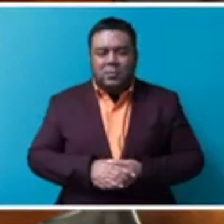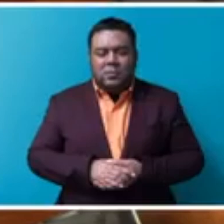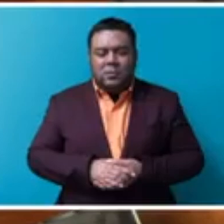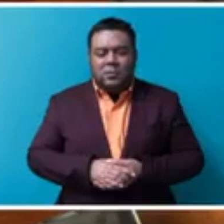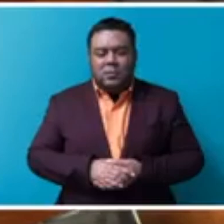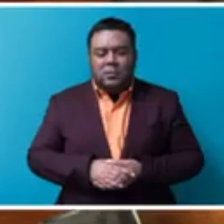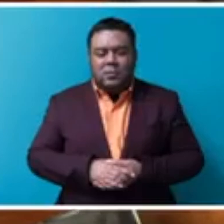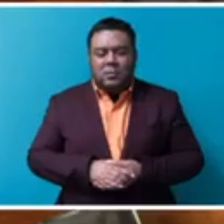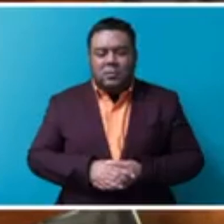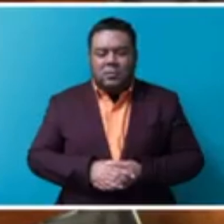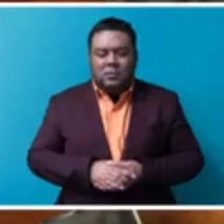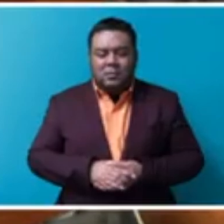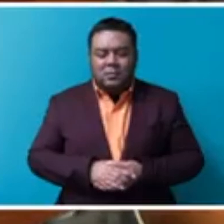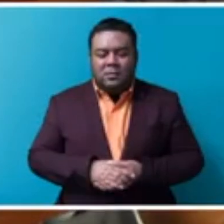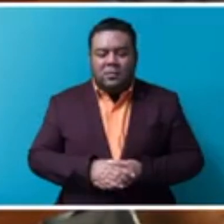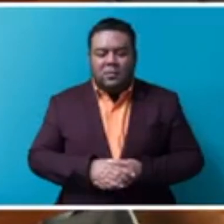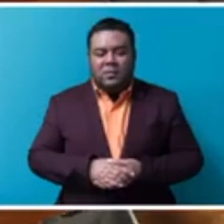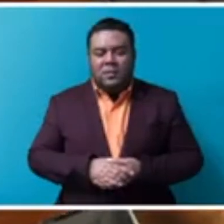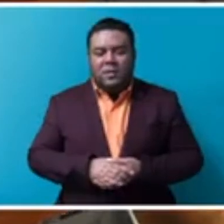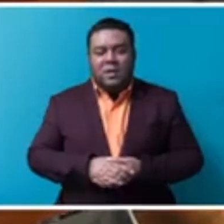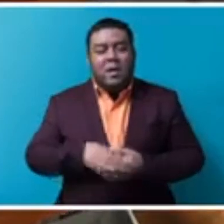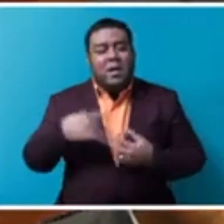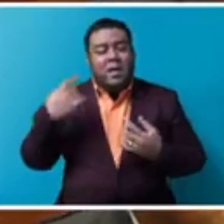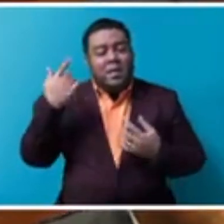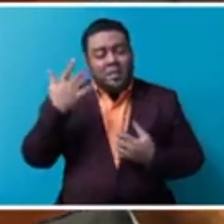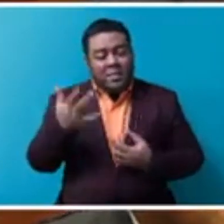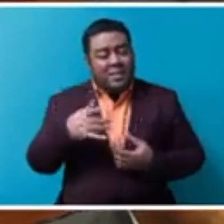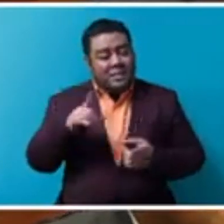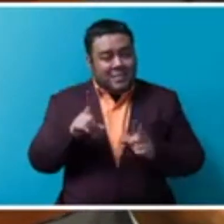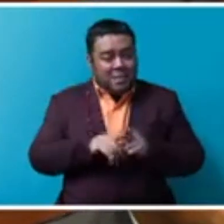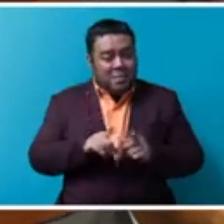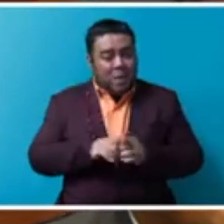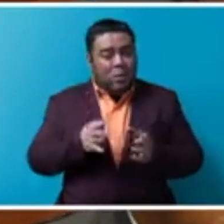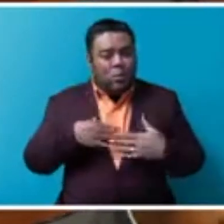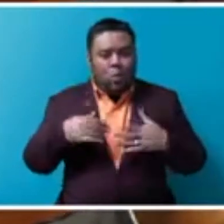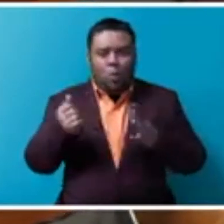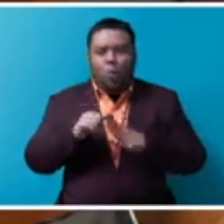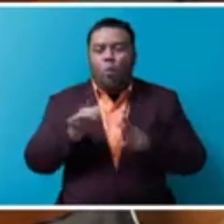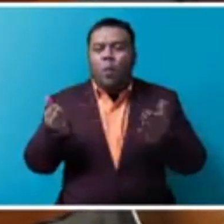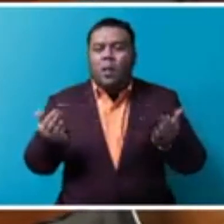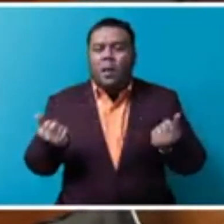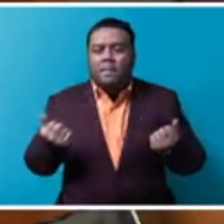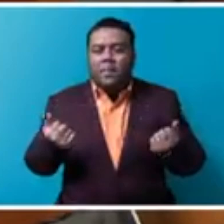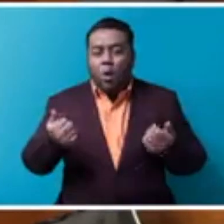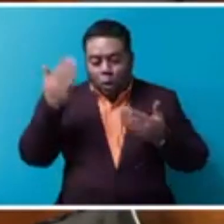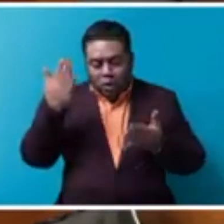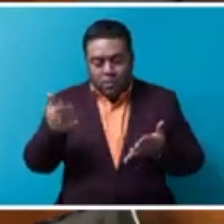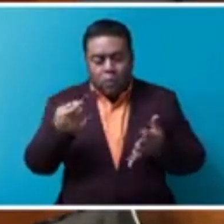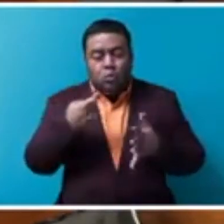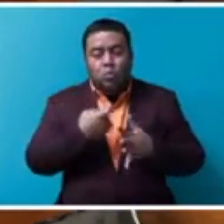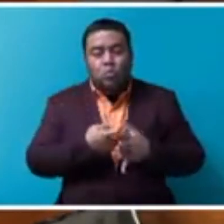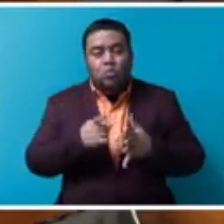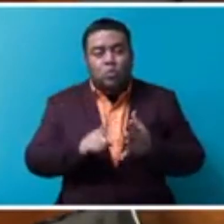In the same breath, let me also welcome Honorable Kurindrani, my new neighbor,